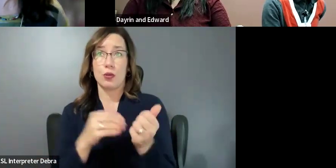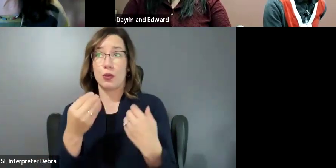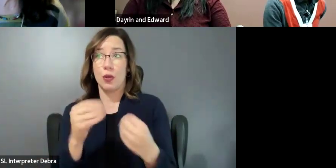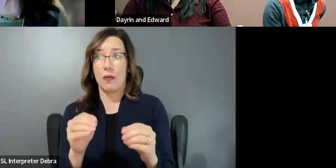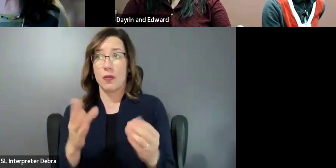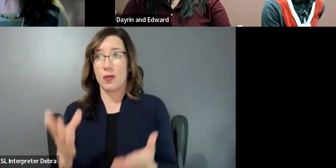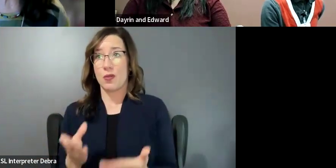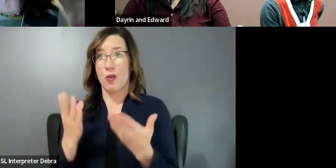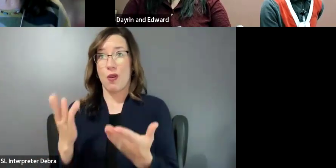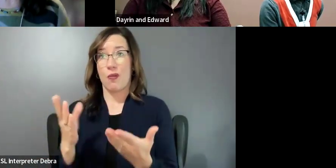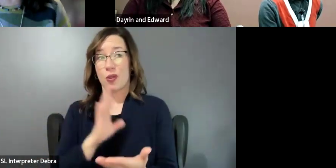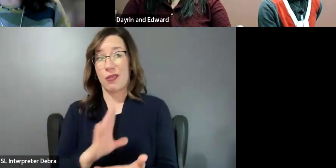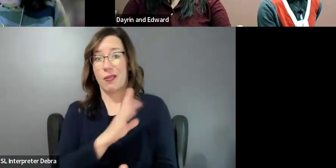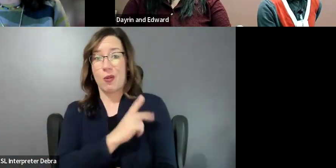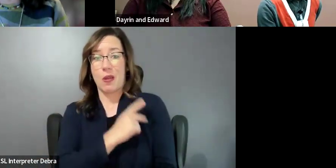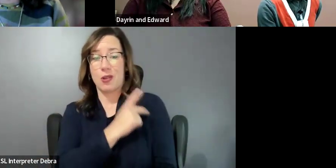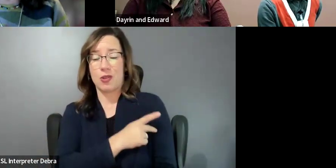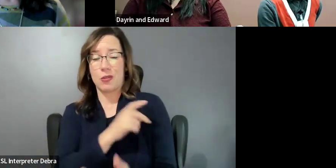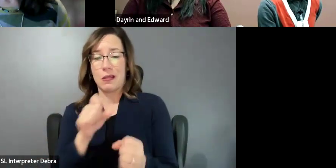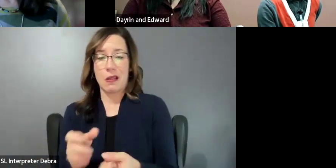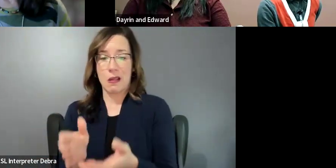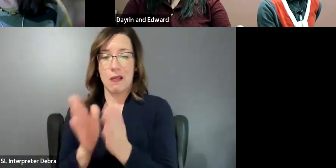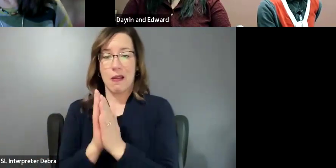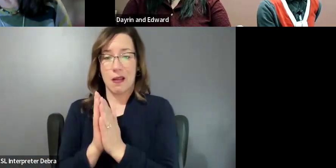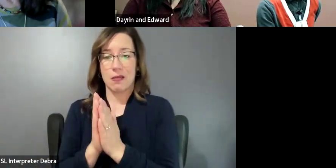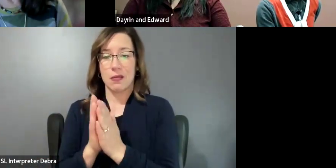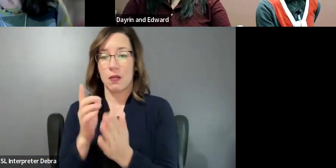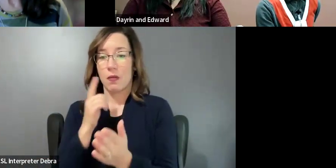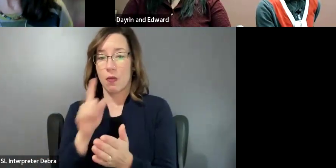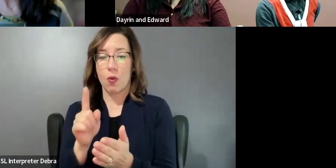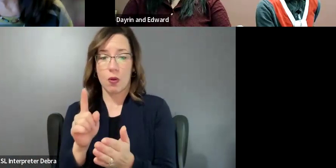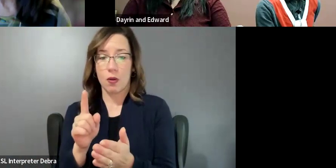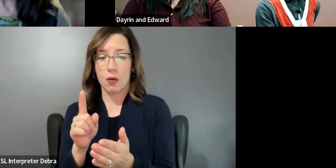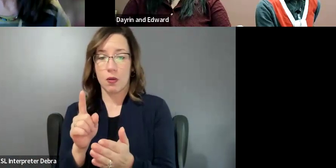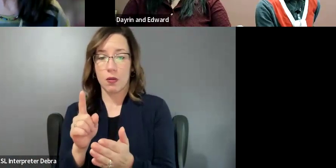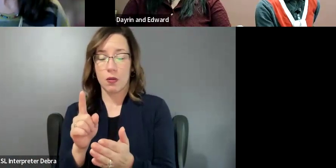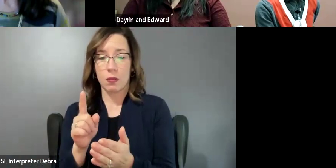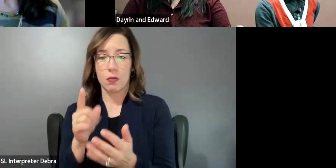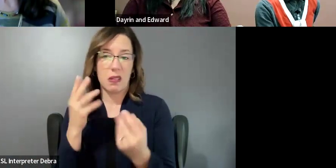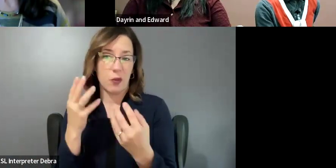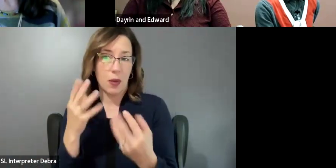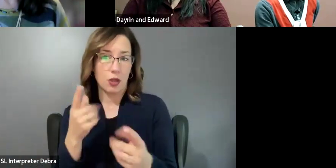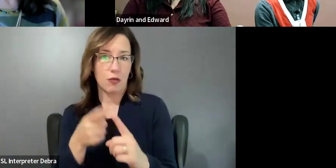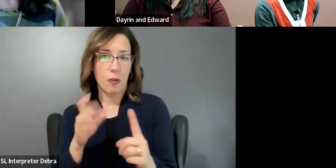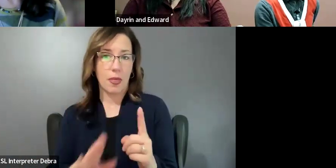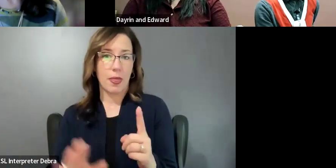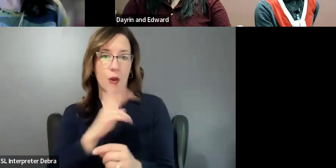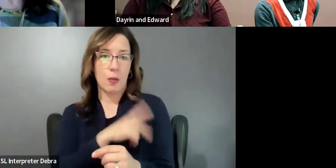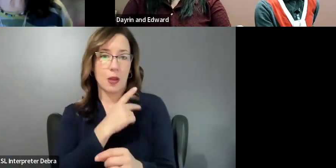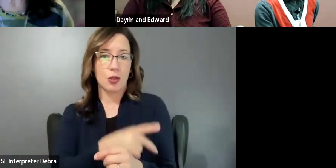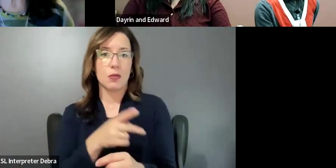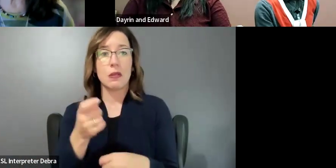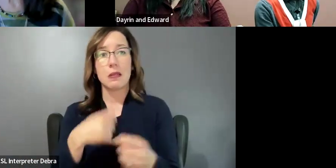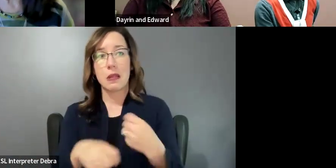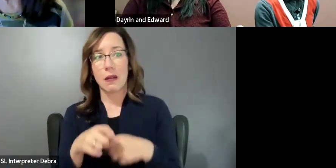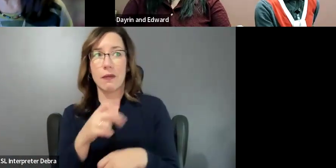to offer to their patients so that they can ask for this information from their patients as opposed to the